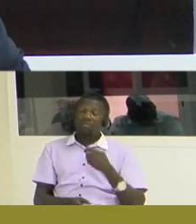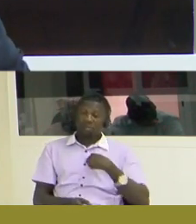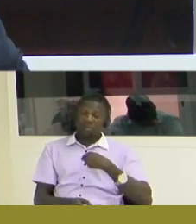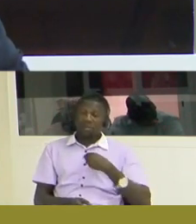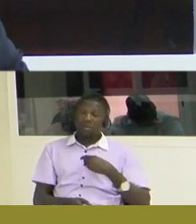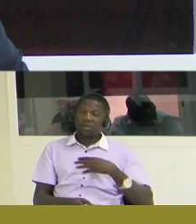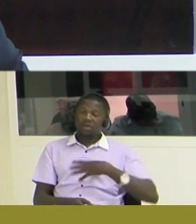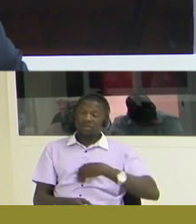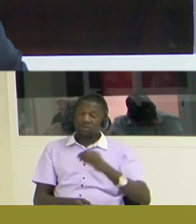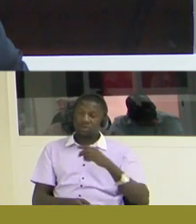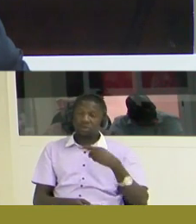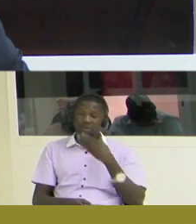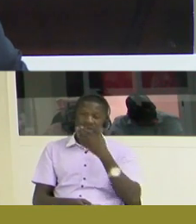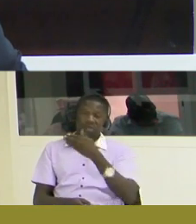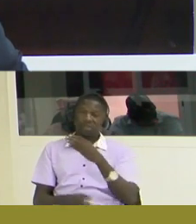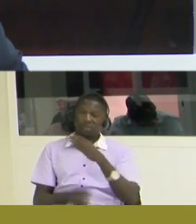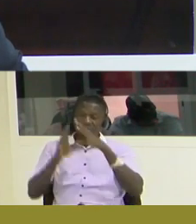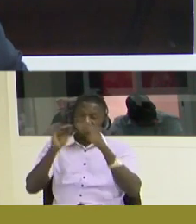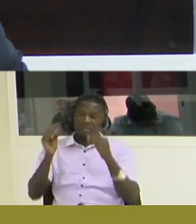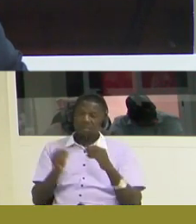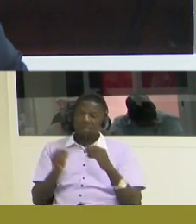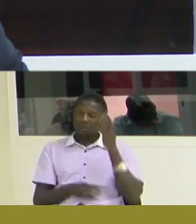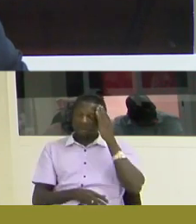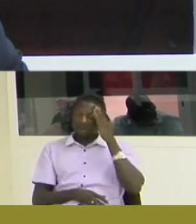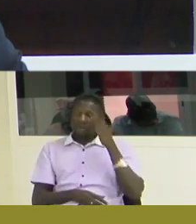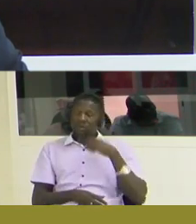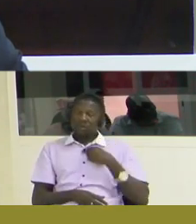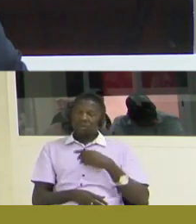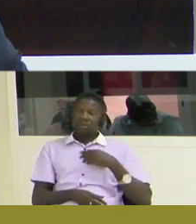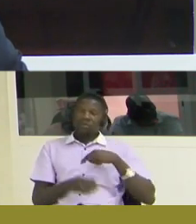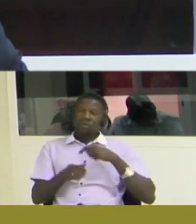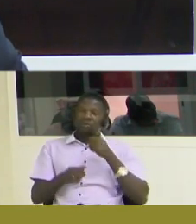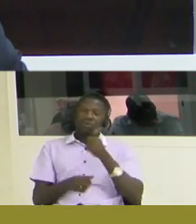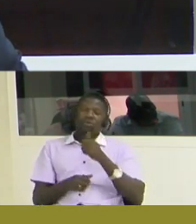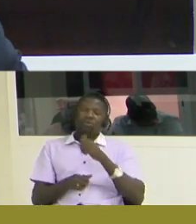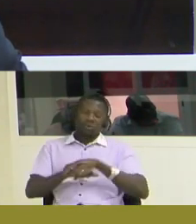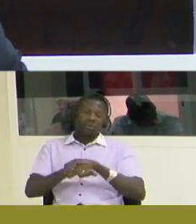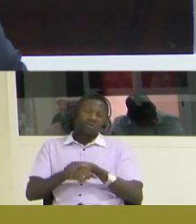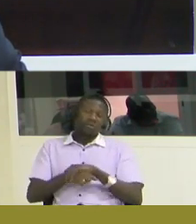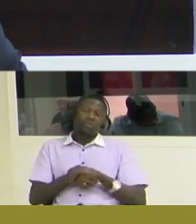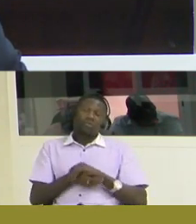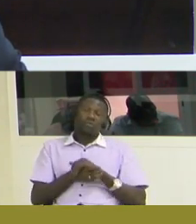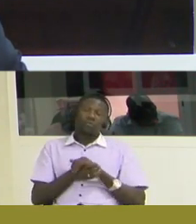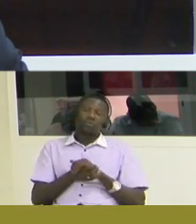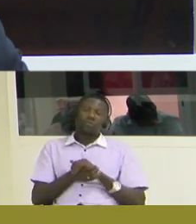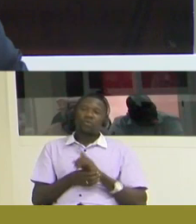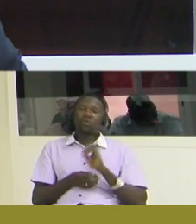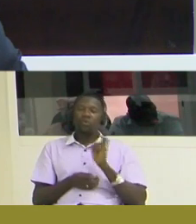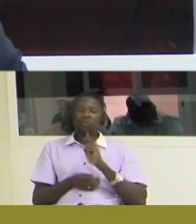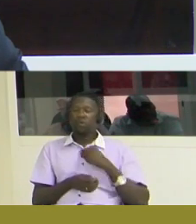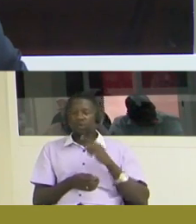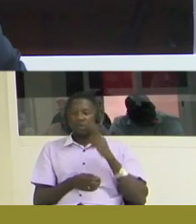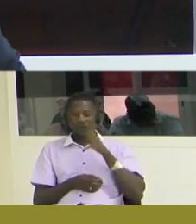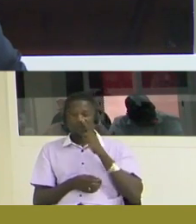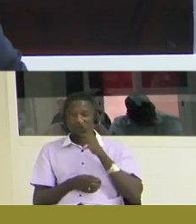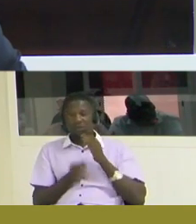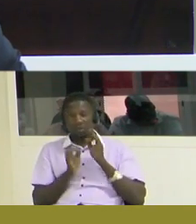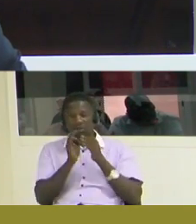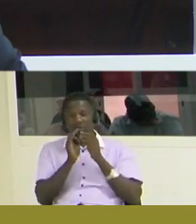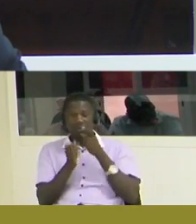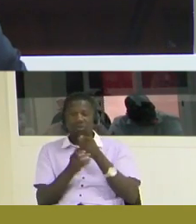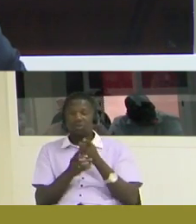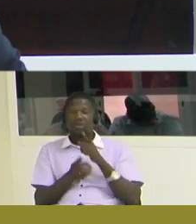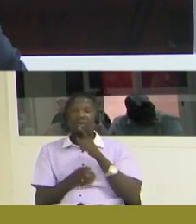he said because I would know that he was in good hands what I'm just trying to explain to you is that that affinity